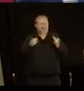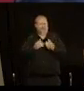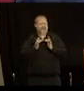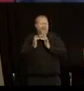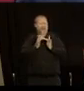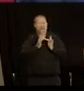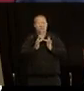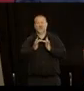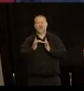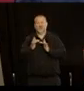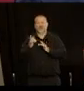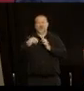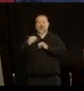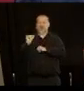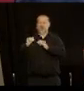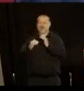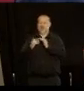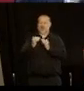network, and build this community.